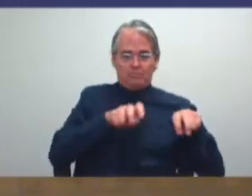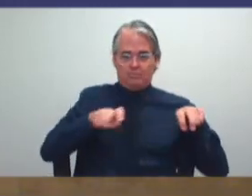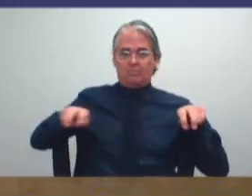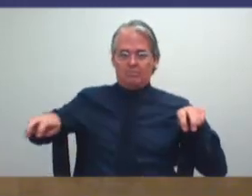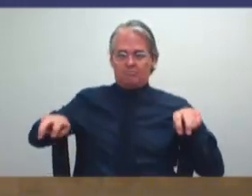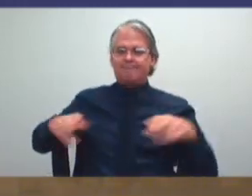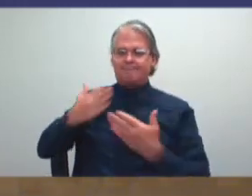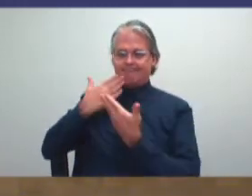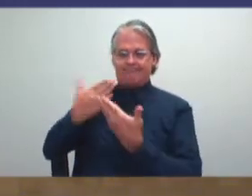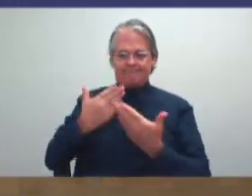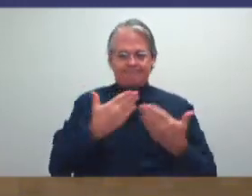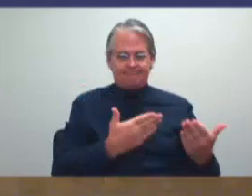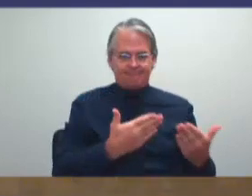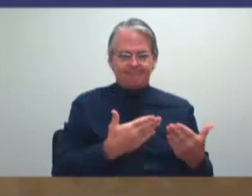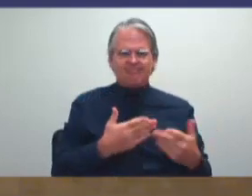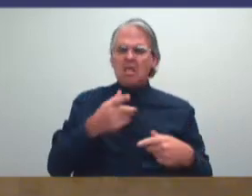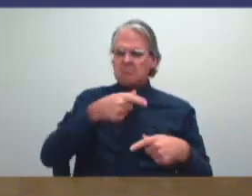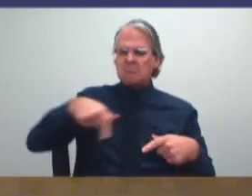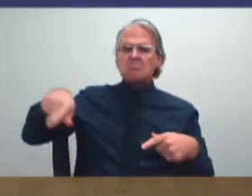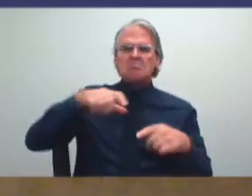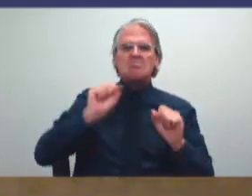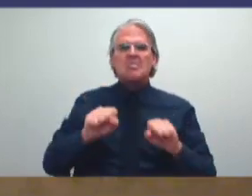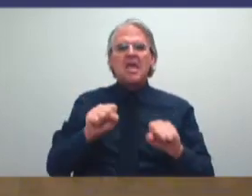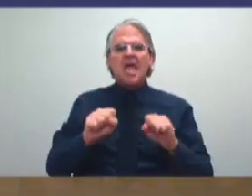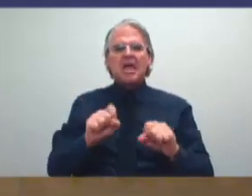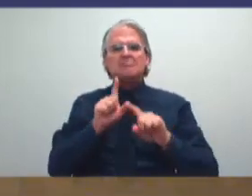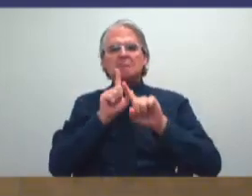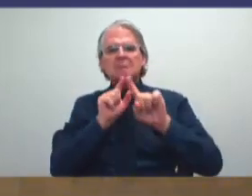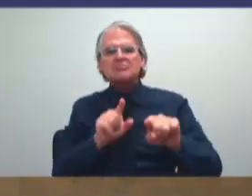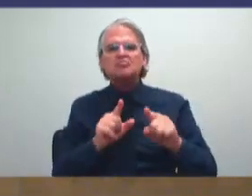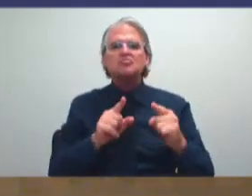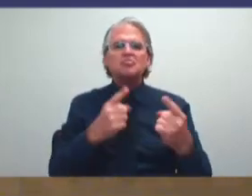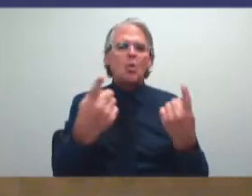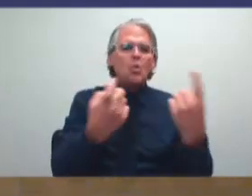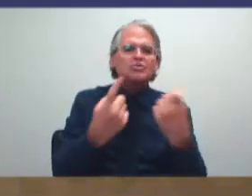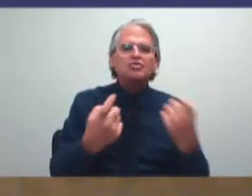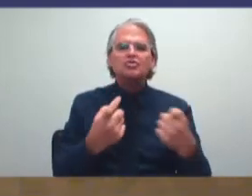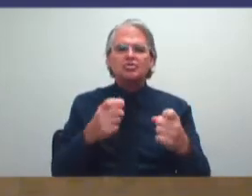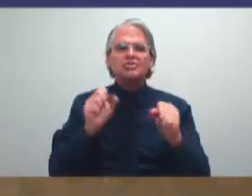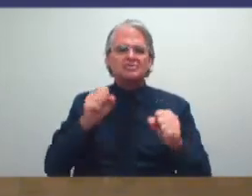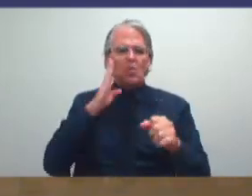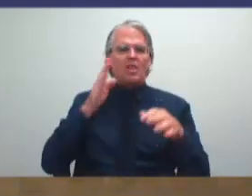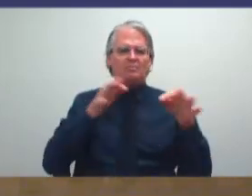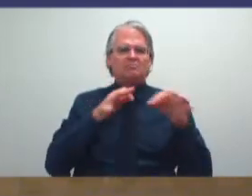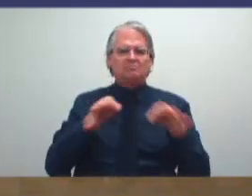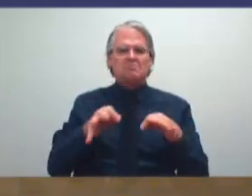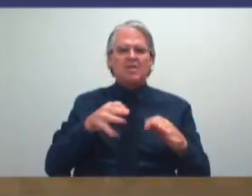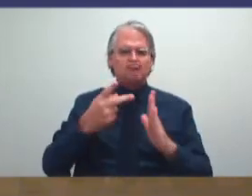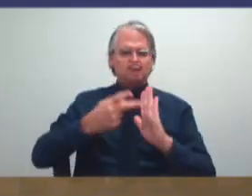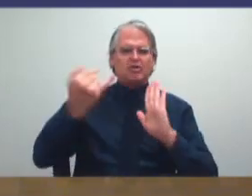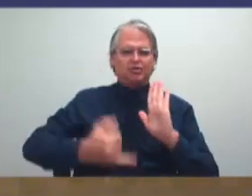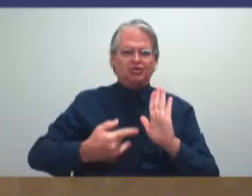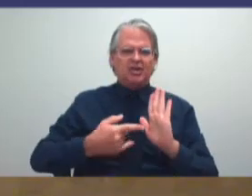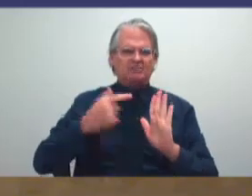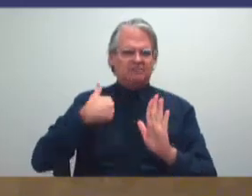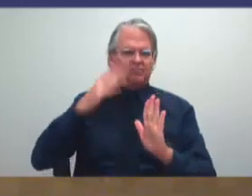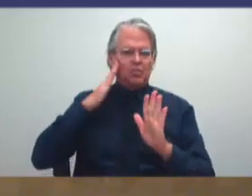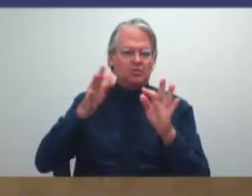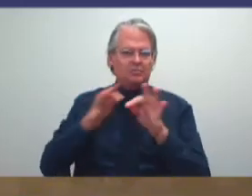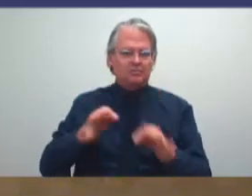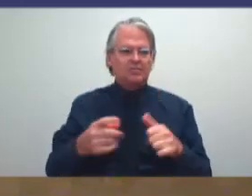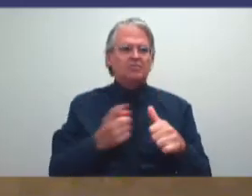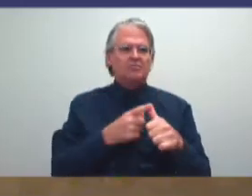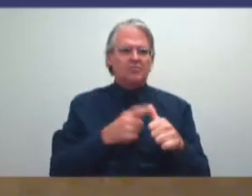any questions and explain this project. First, I'm going to introduce Dr. Eric Nielsen. He's